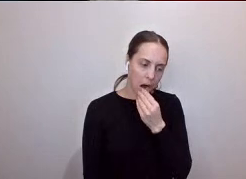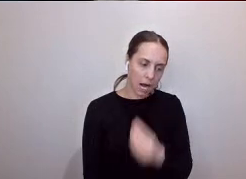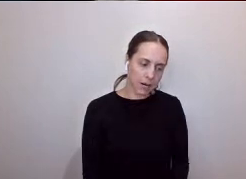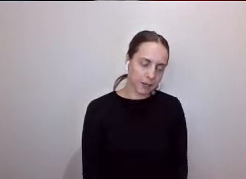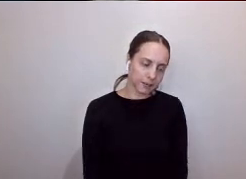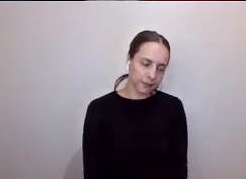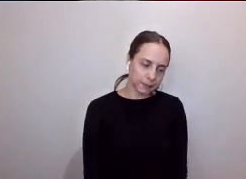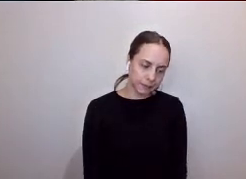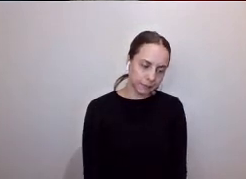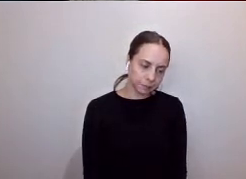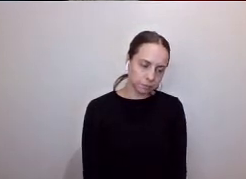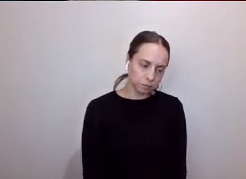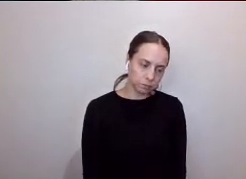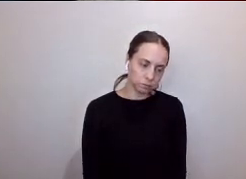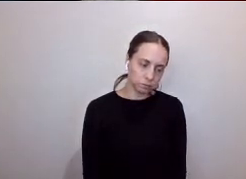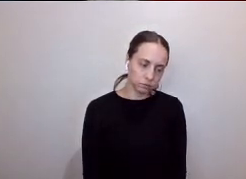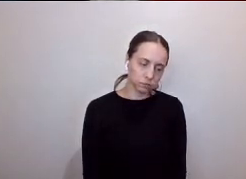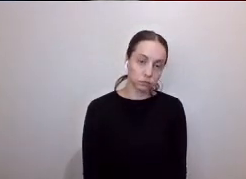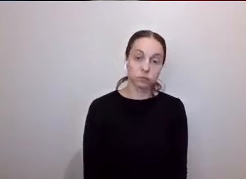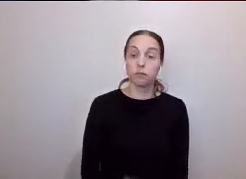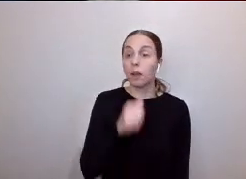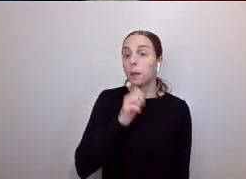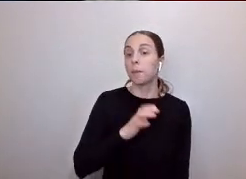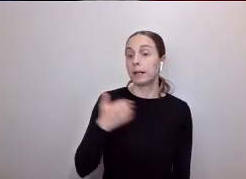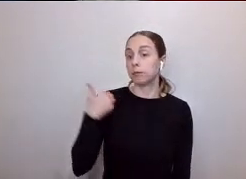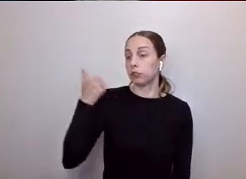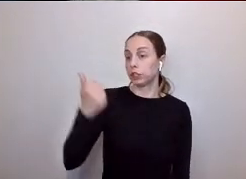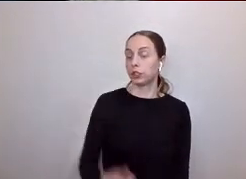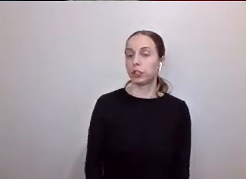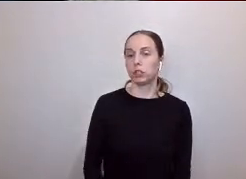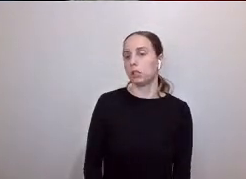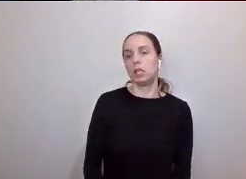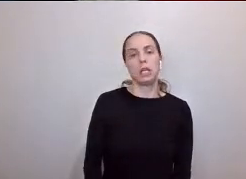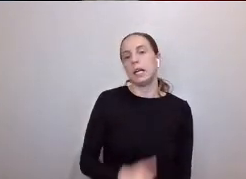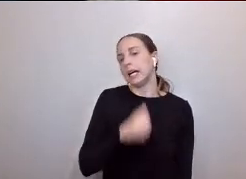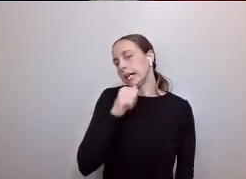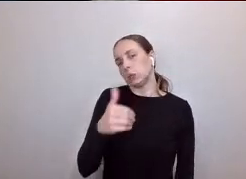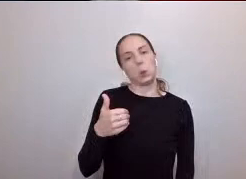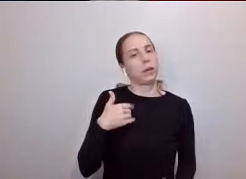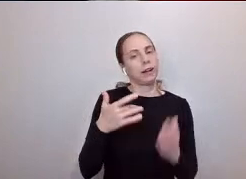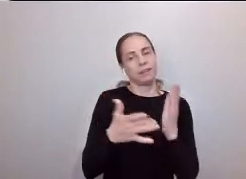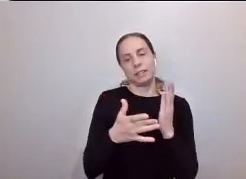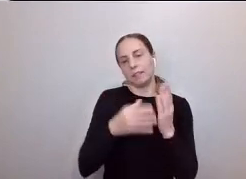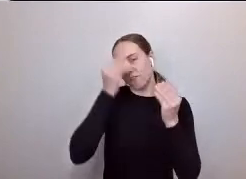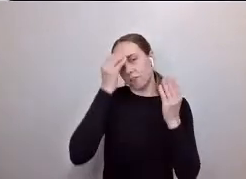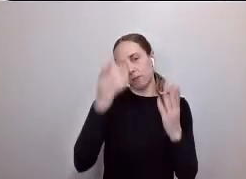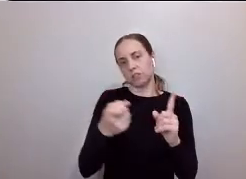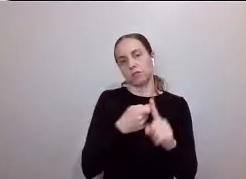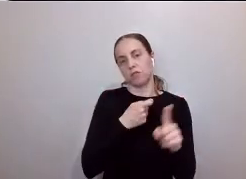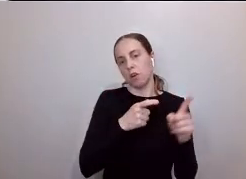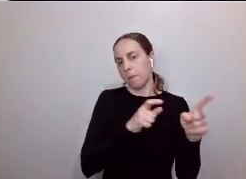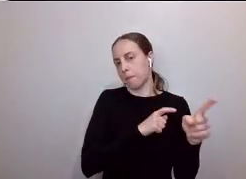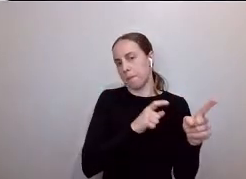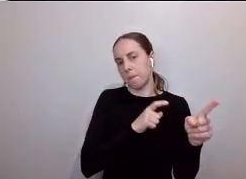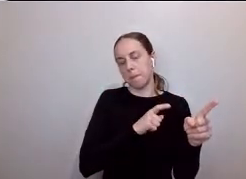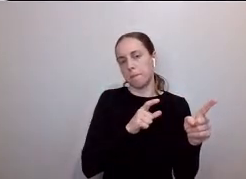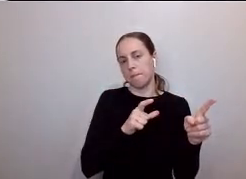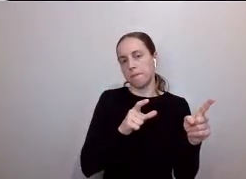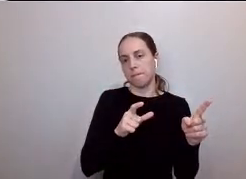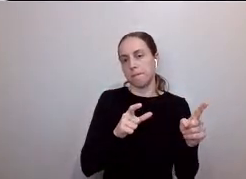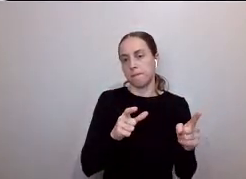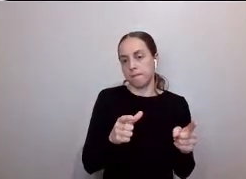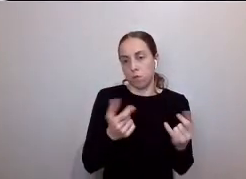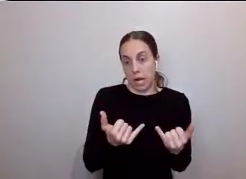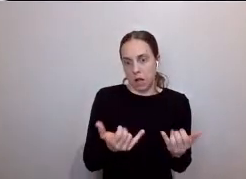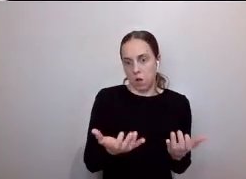Madam Chair, I don't have all the technical information of the police department at my fingertips, but I'm happy to turn it over to